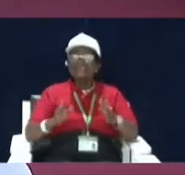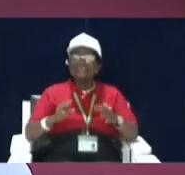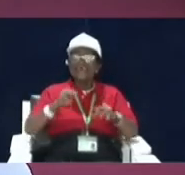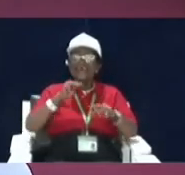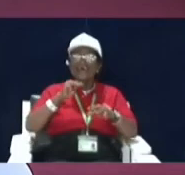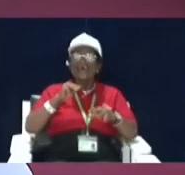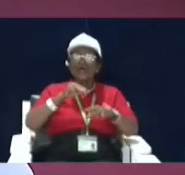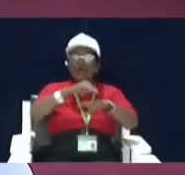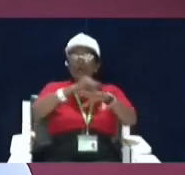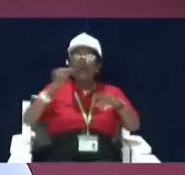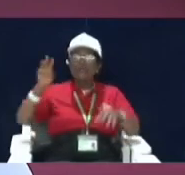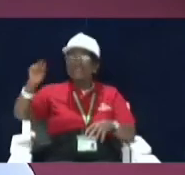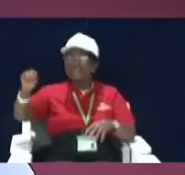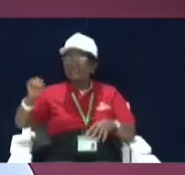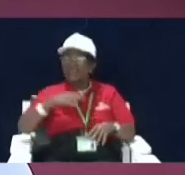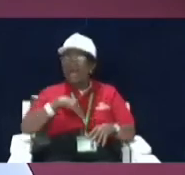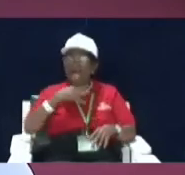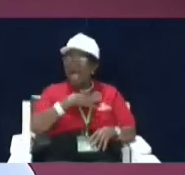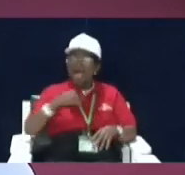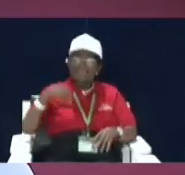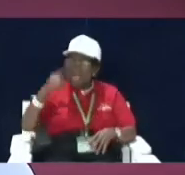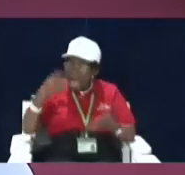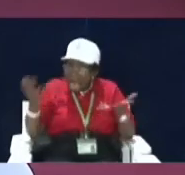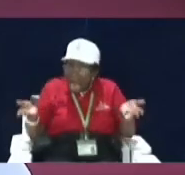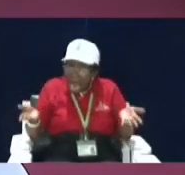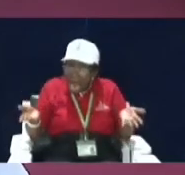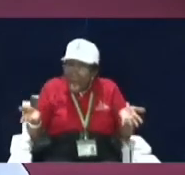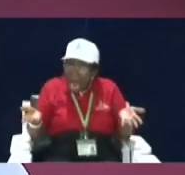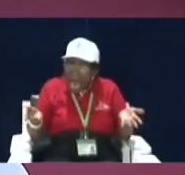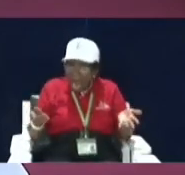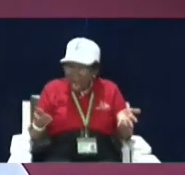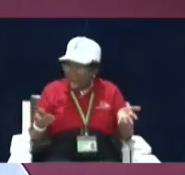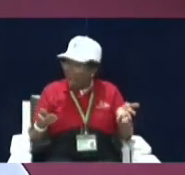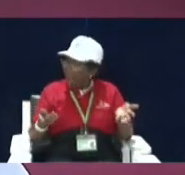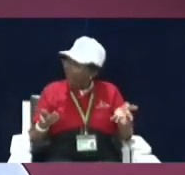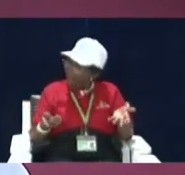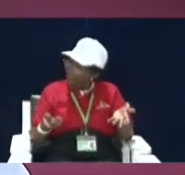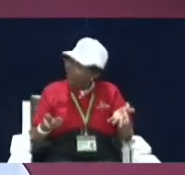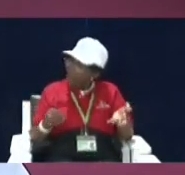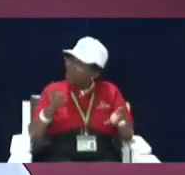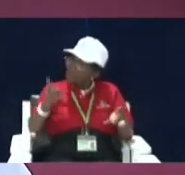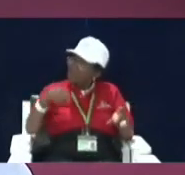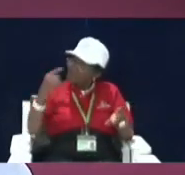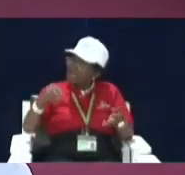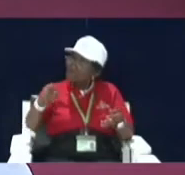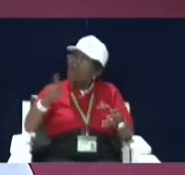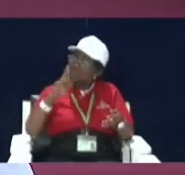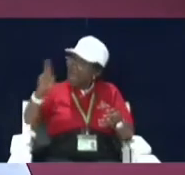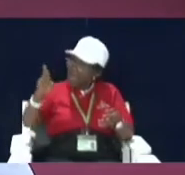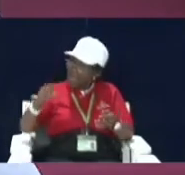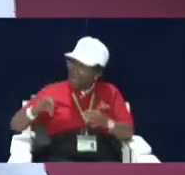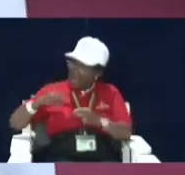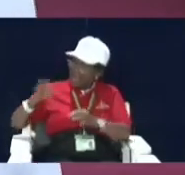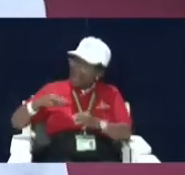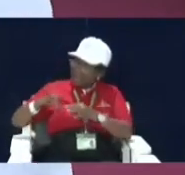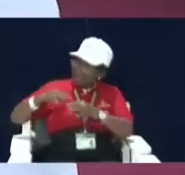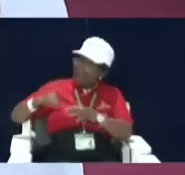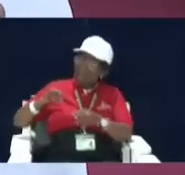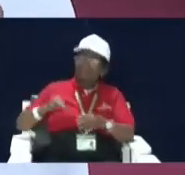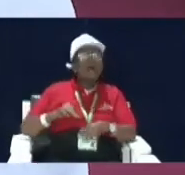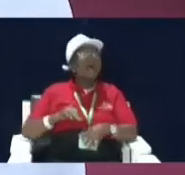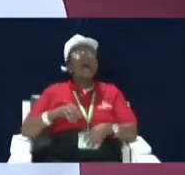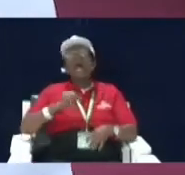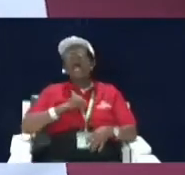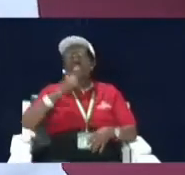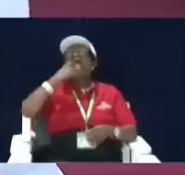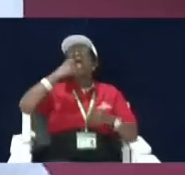This amount is not the usual thing we see from a tailor. What work do you say you are doing? I decree in the name that's